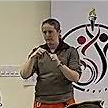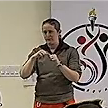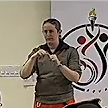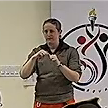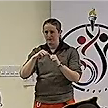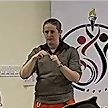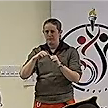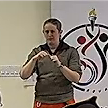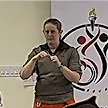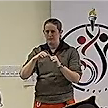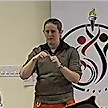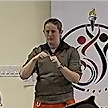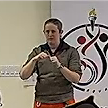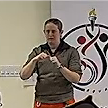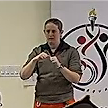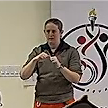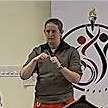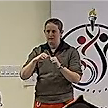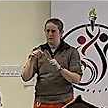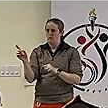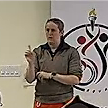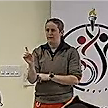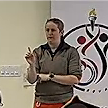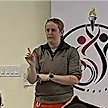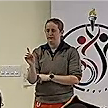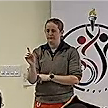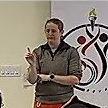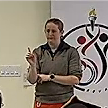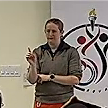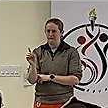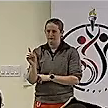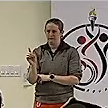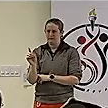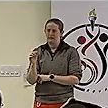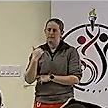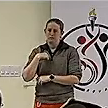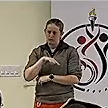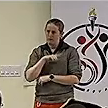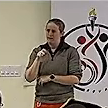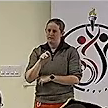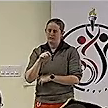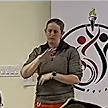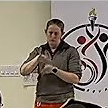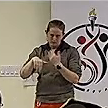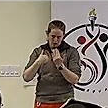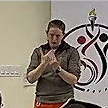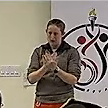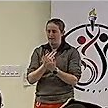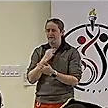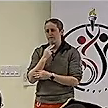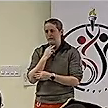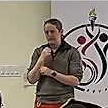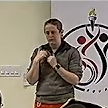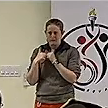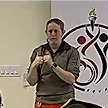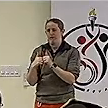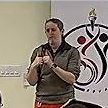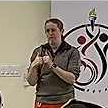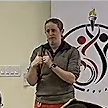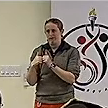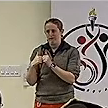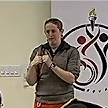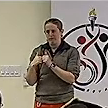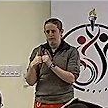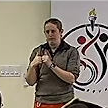ourselves exactly where we are in this space, because it takes all of us, it takes all our voices, and it takes